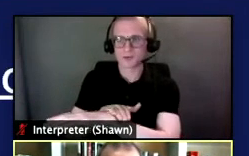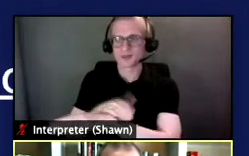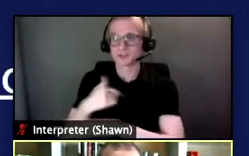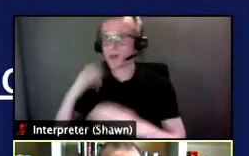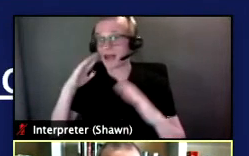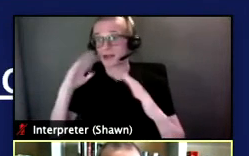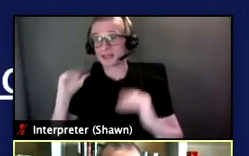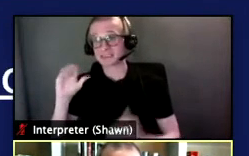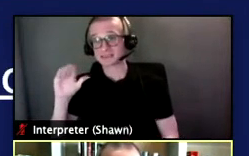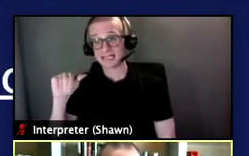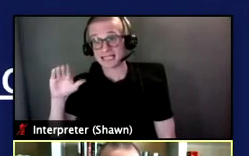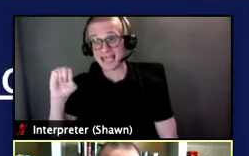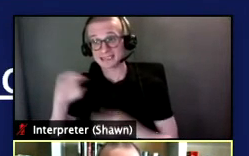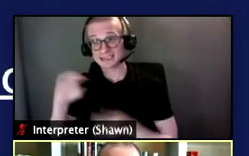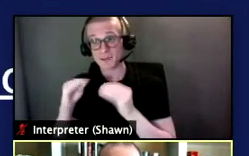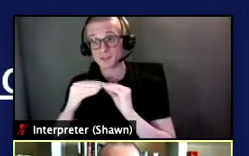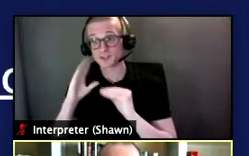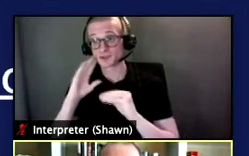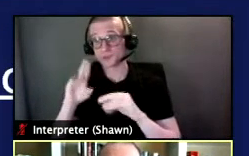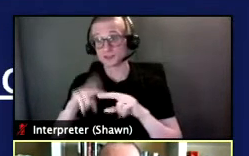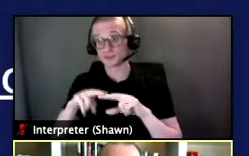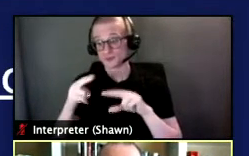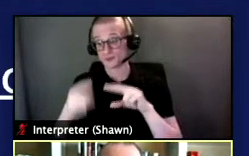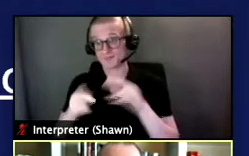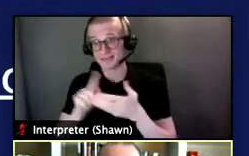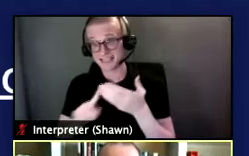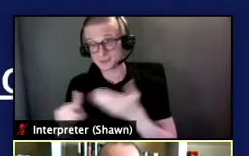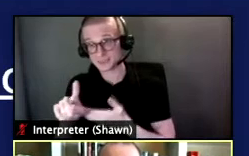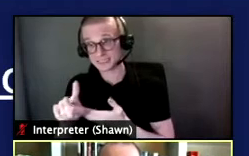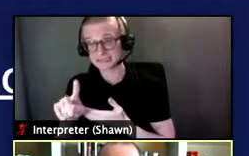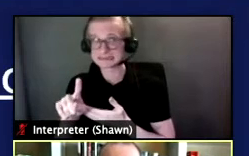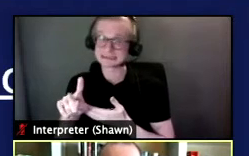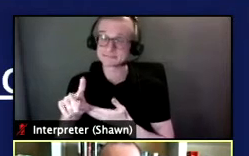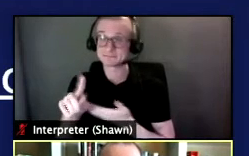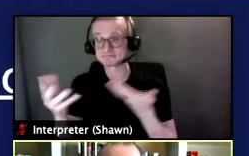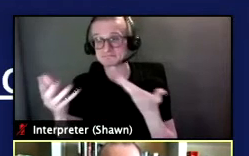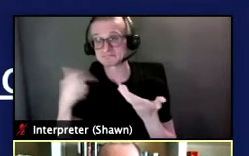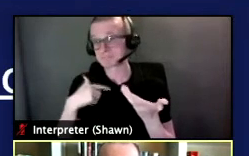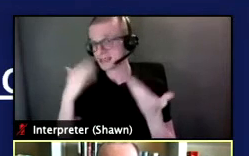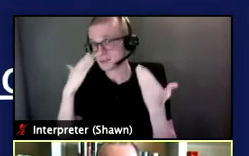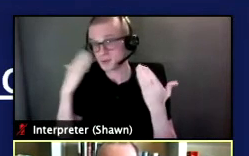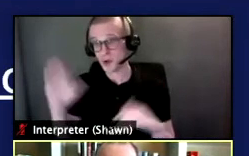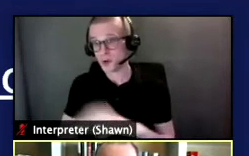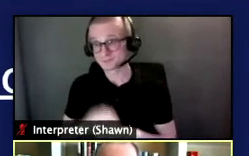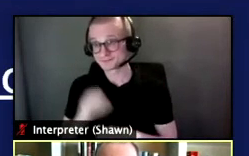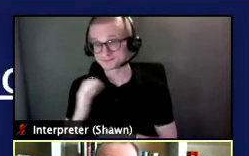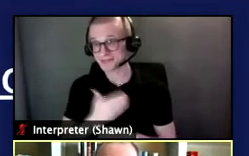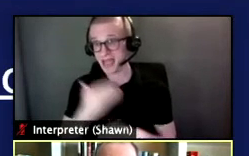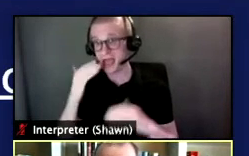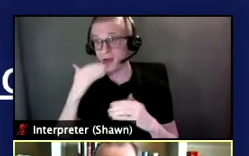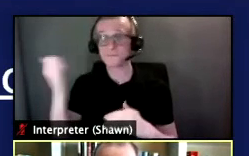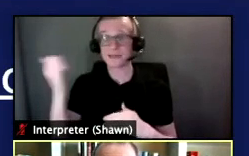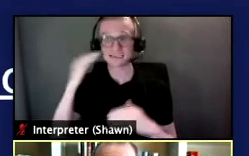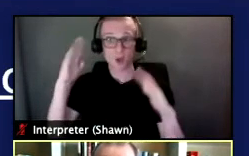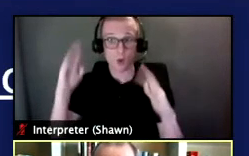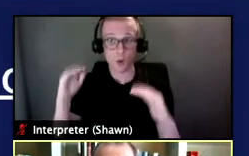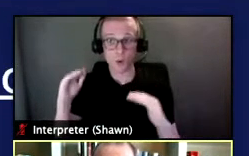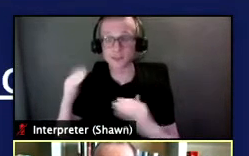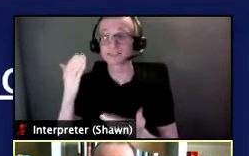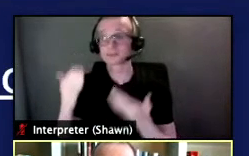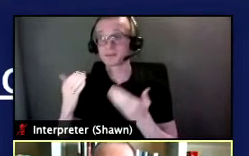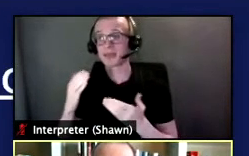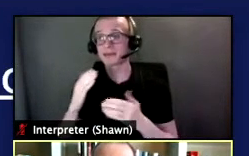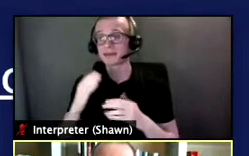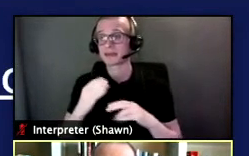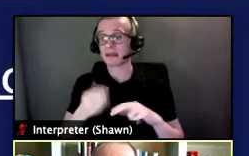in the next week? I don't know that they will. Our best hope would be that they might start to slow down in